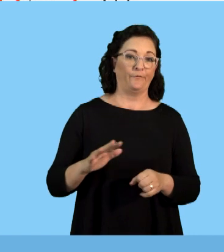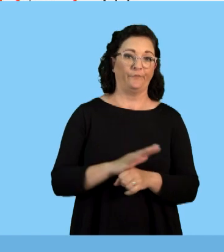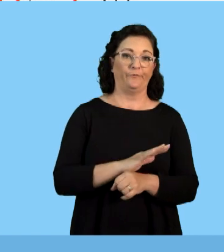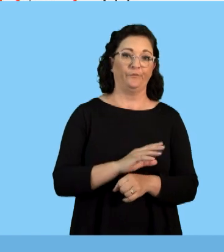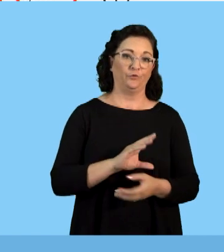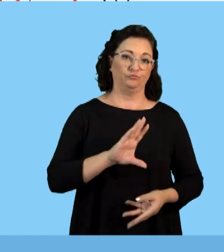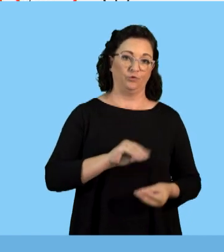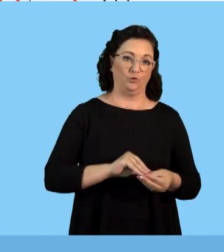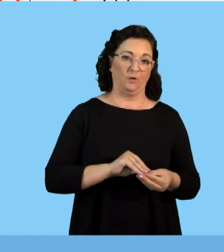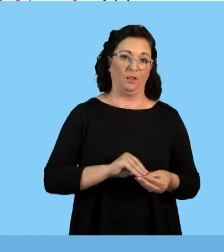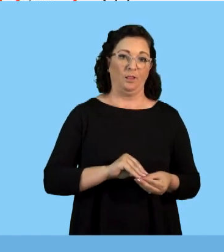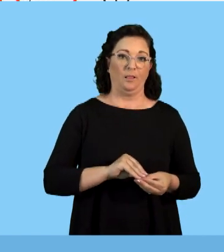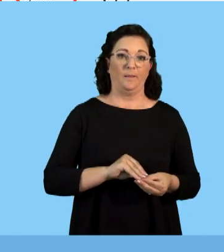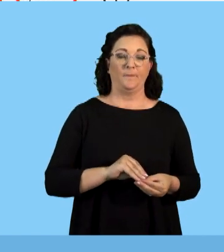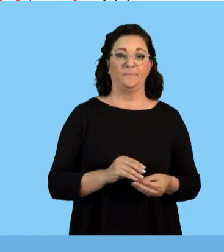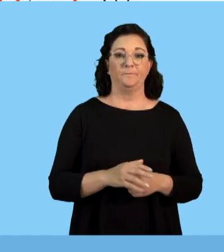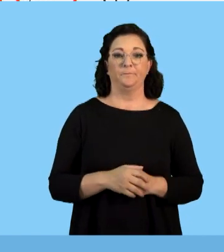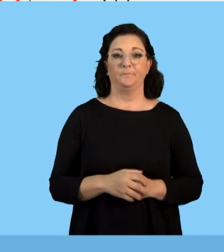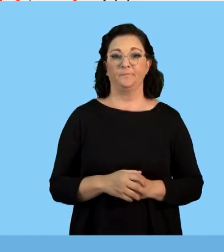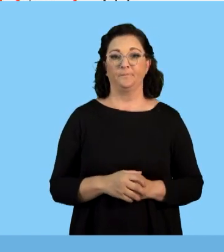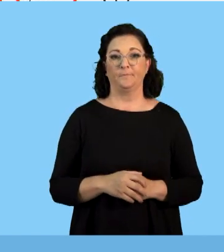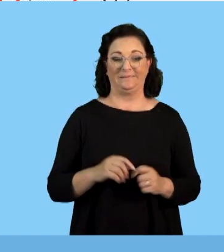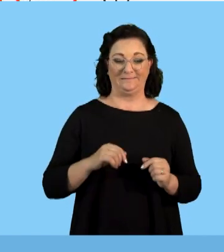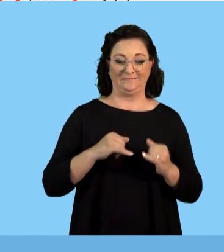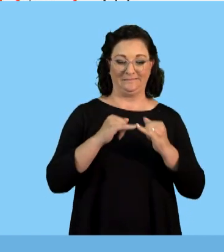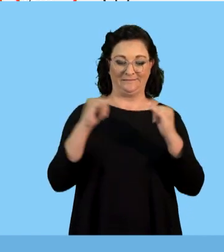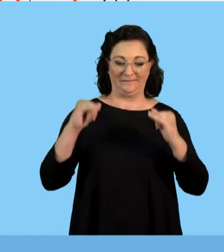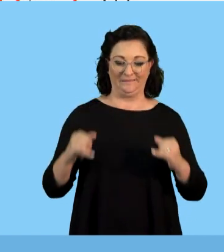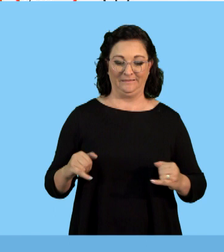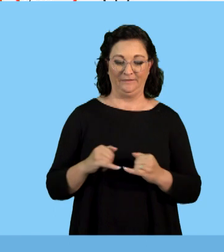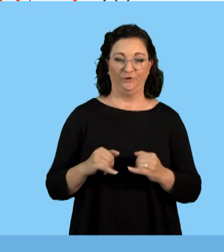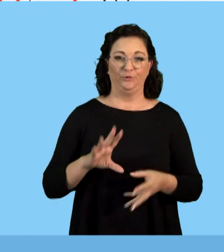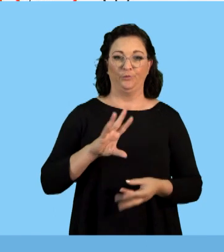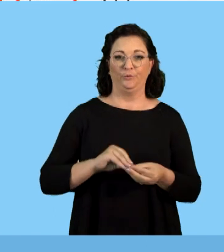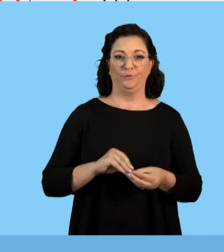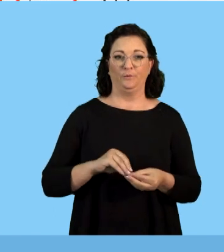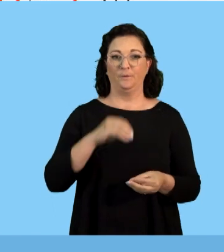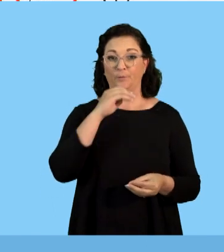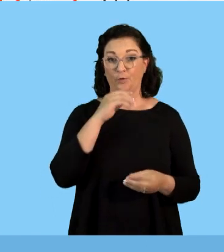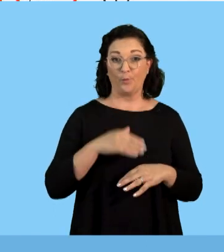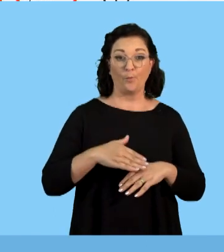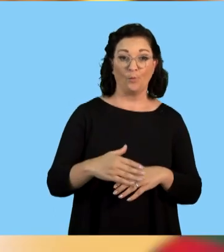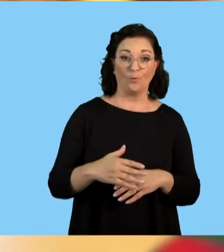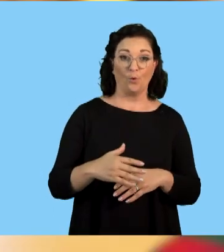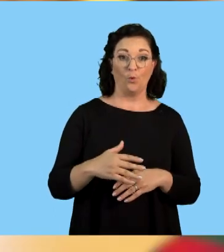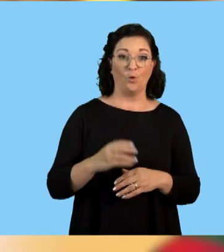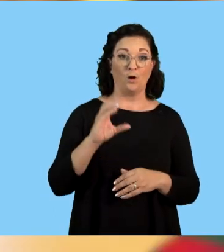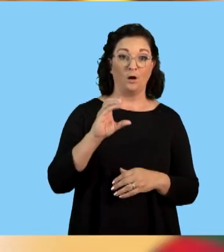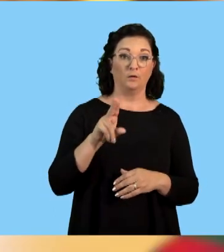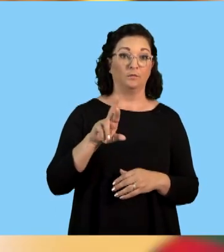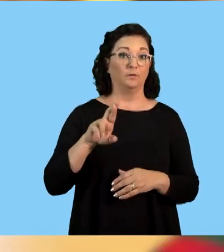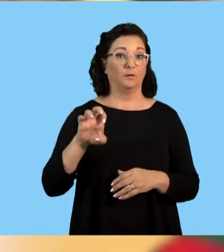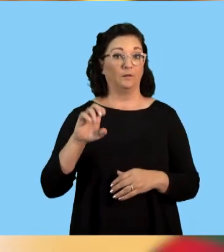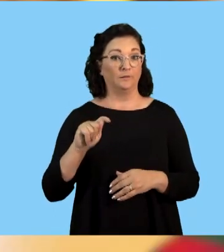total current of the entire cell. So to the total current of the entire circuit. So we are not going to lose or gain